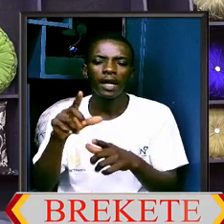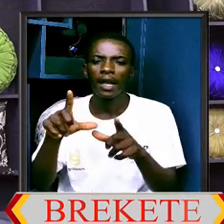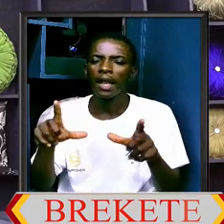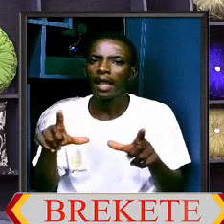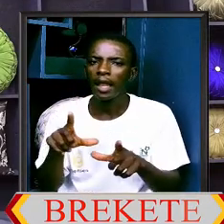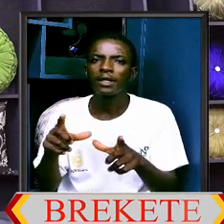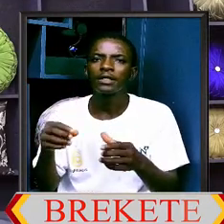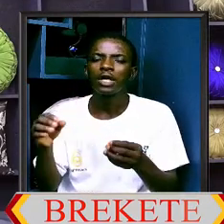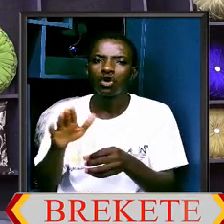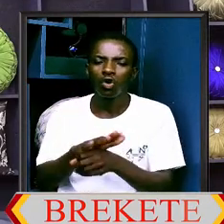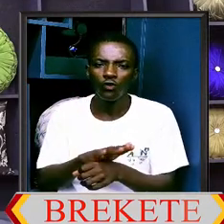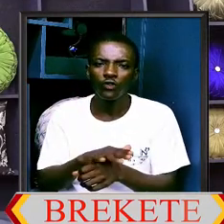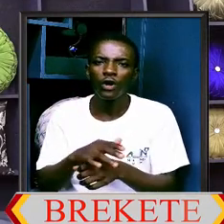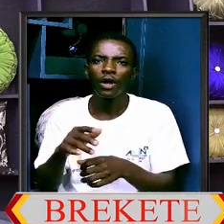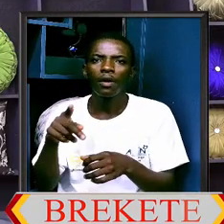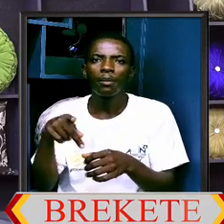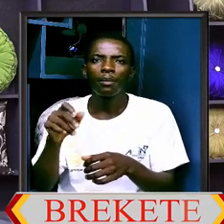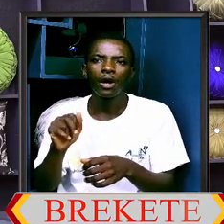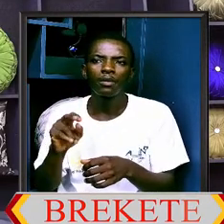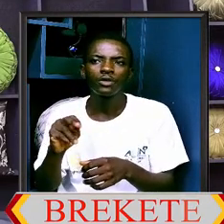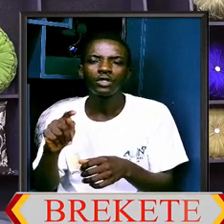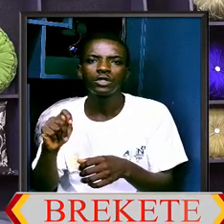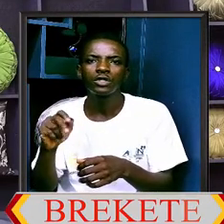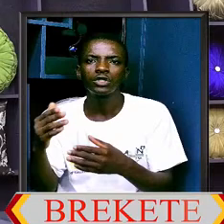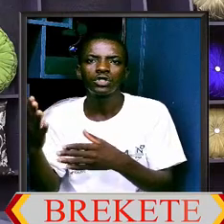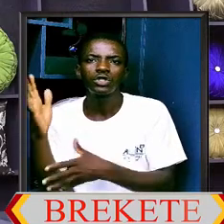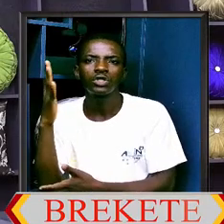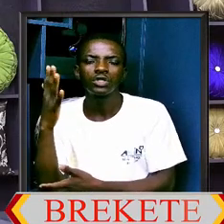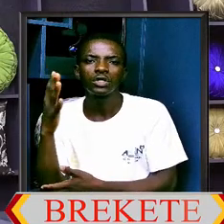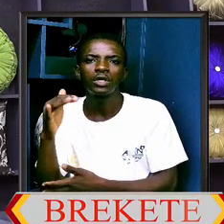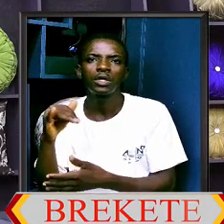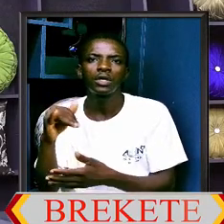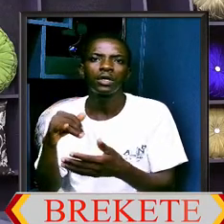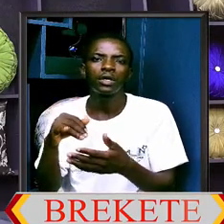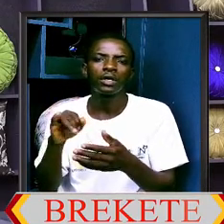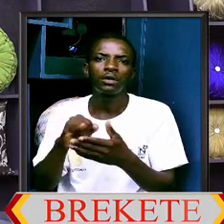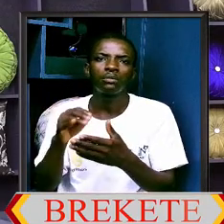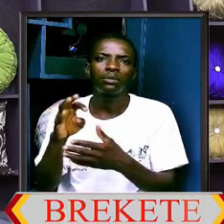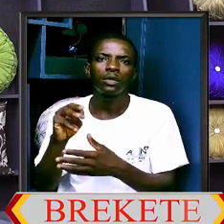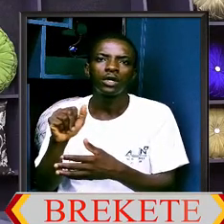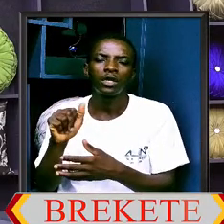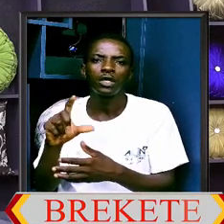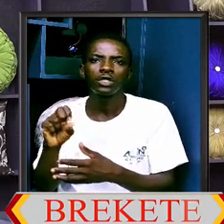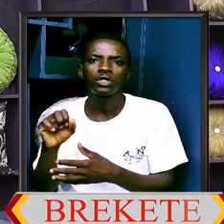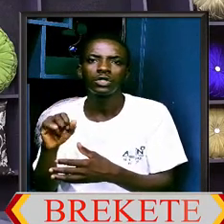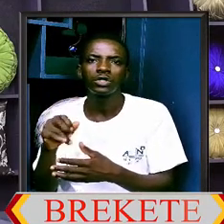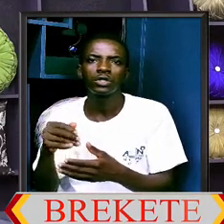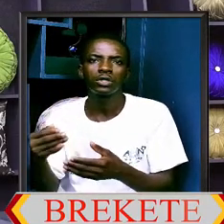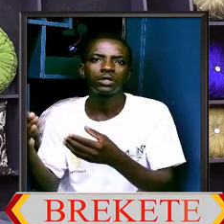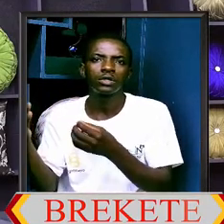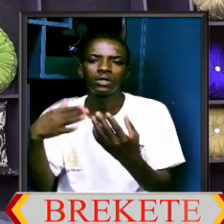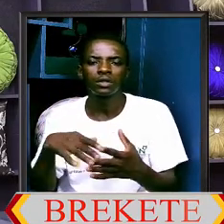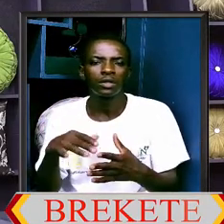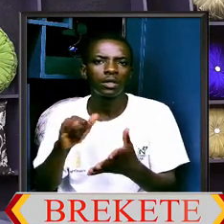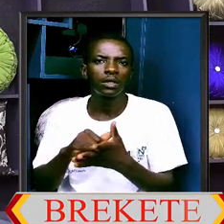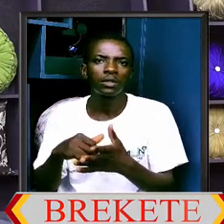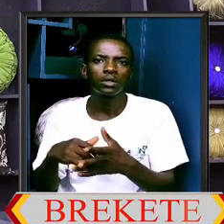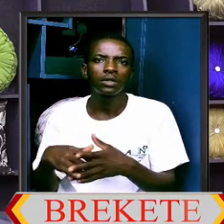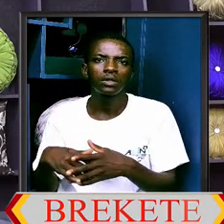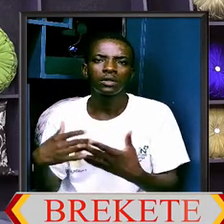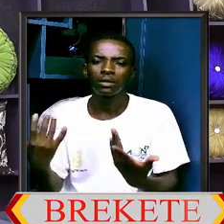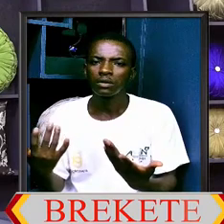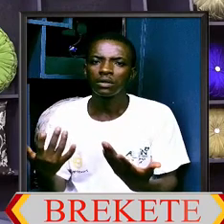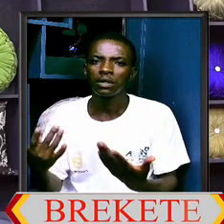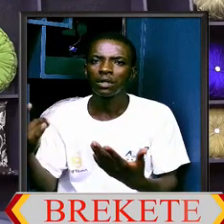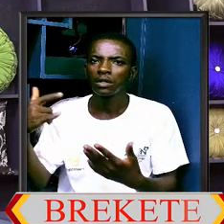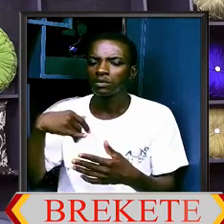they. Palm, this palm tree where we they talk about now, Malaysia, where come Buram from Nigeria. Now they are now then they now survive exporters from. Them be. Now